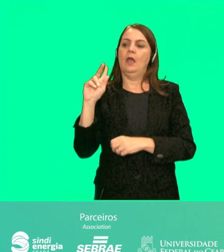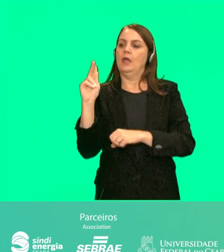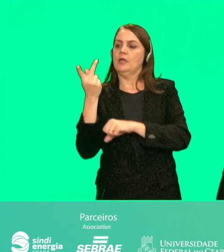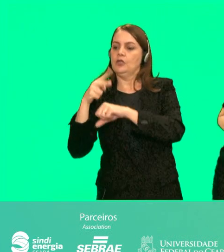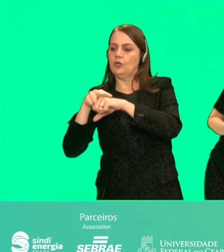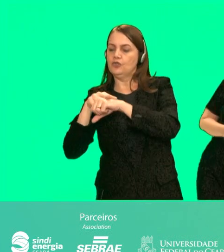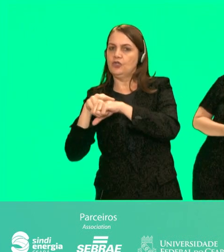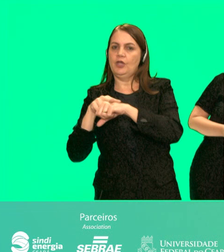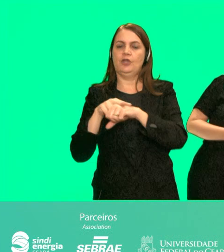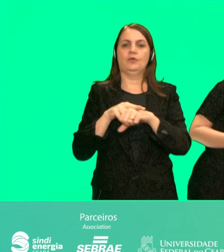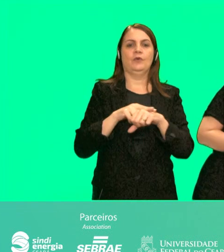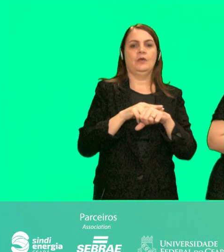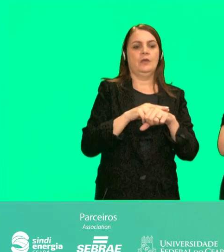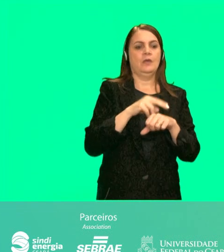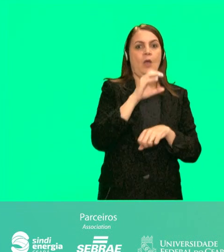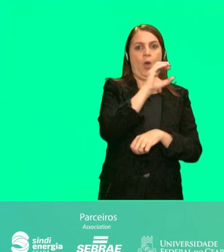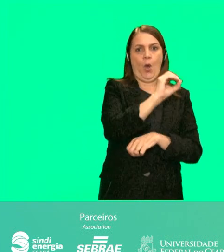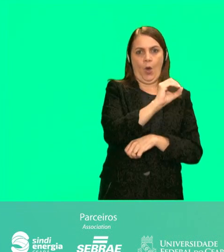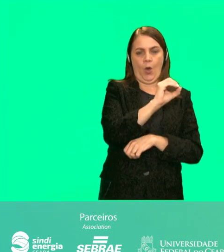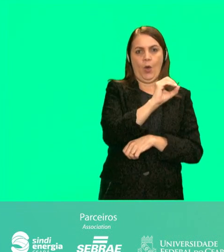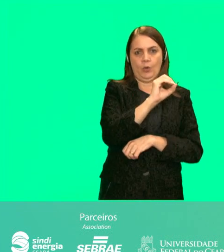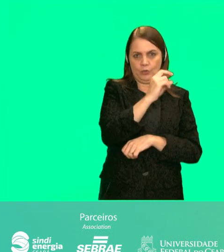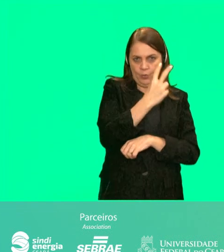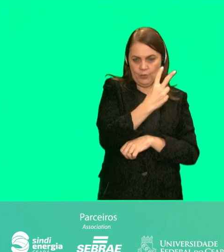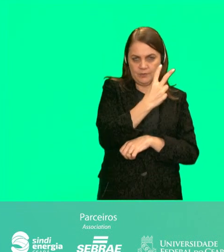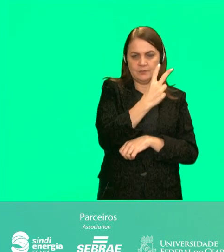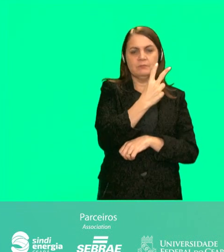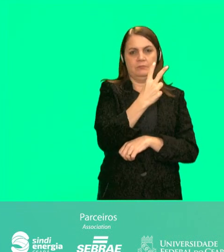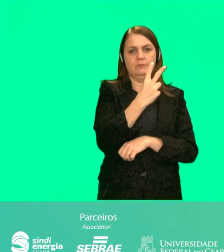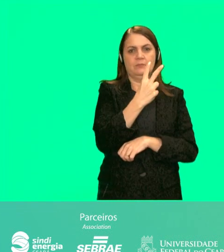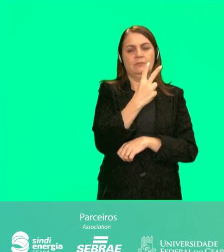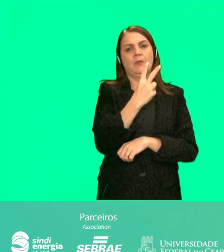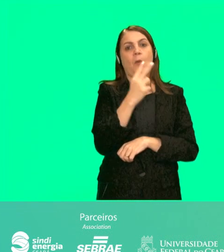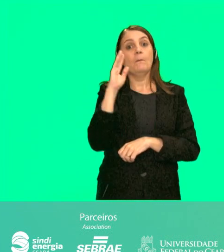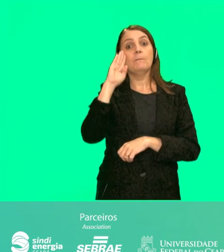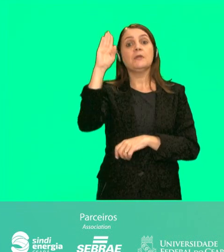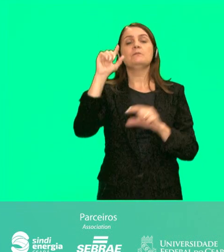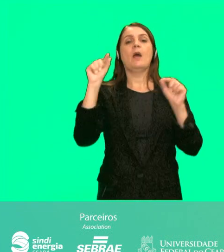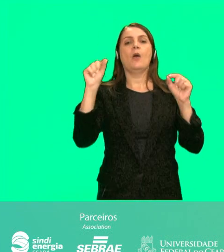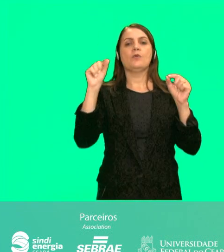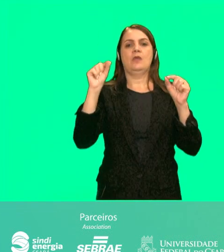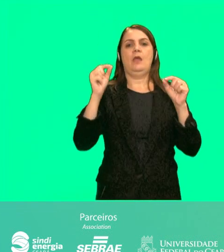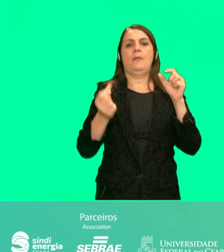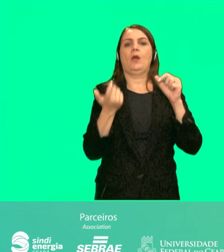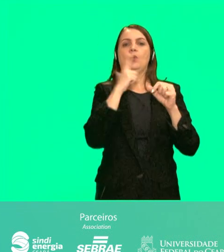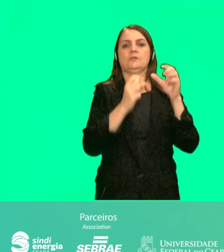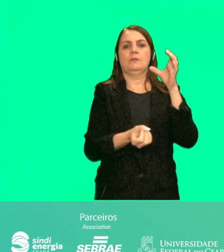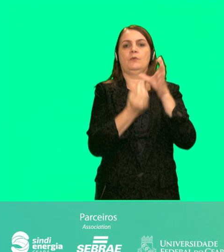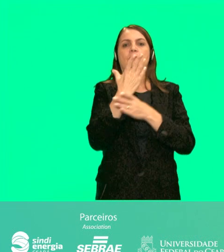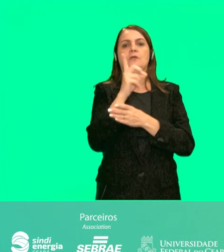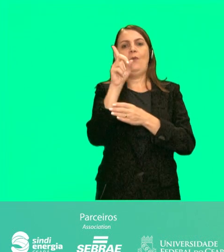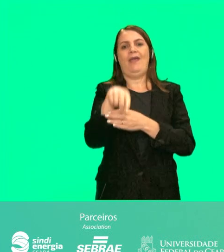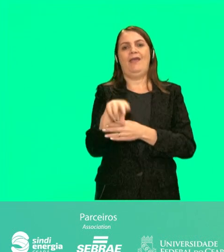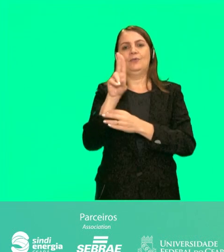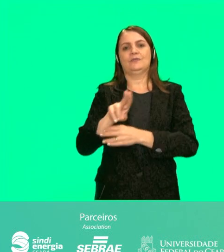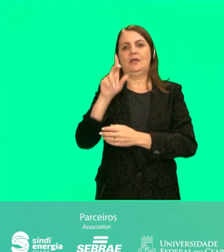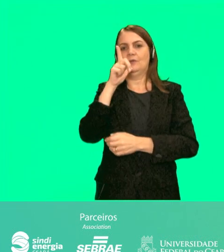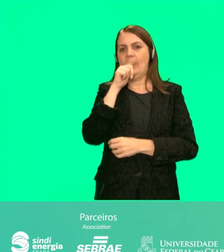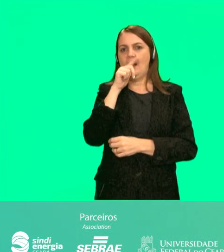to get hydrogen and oxygen. So our greatest input is water and